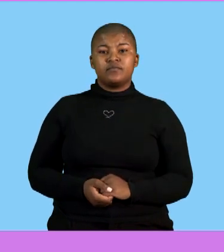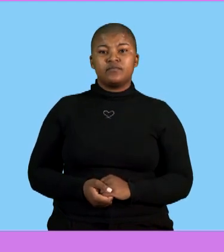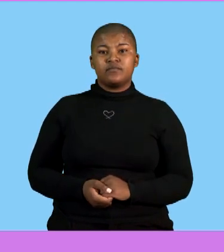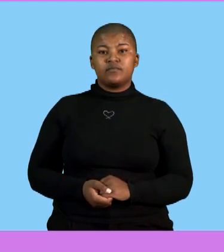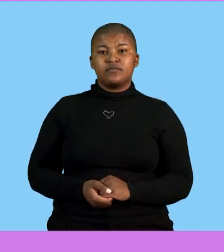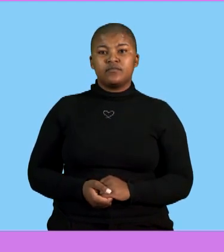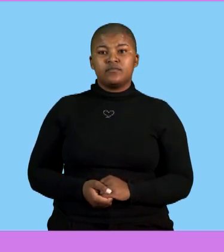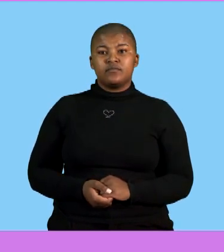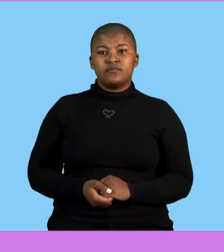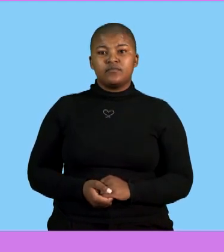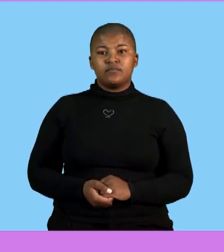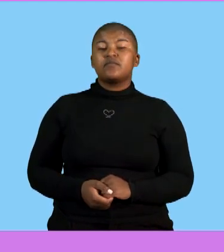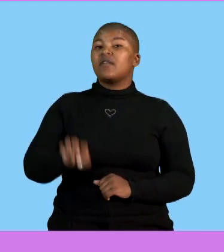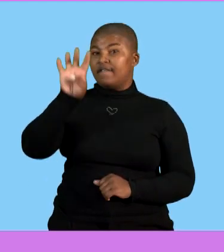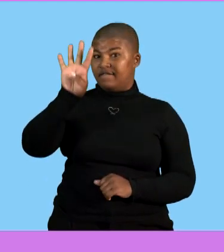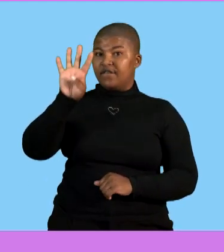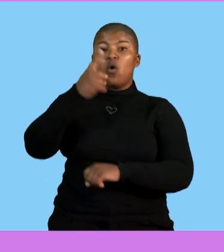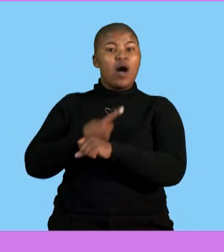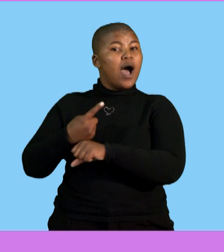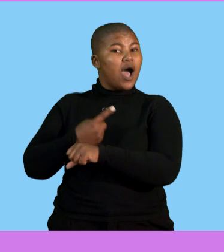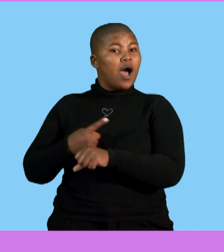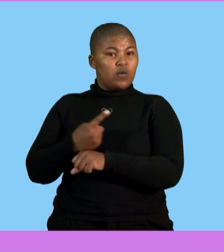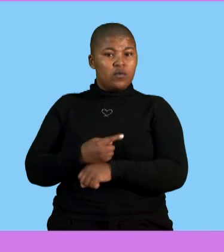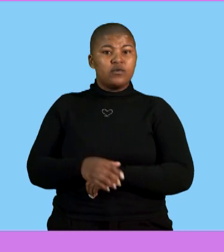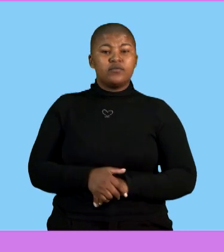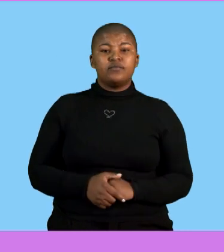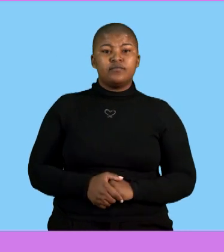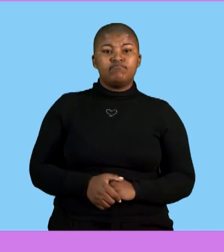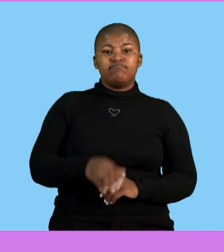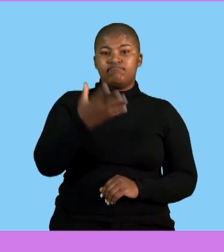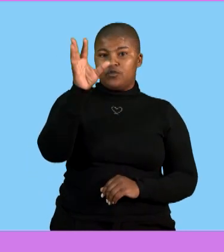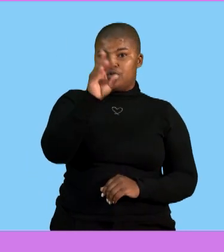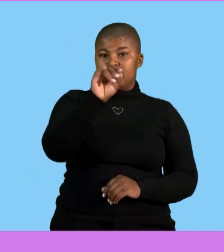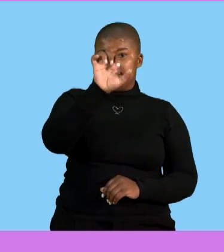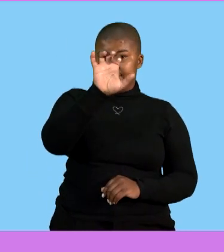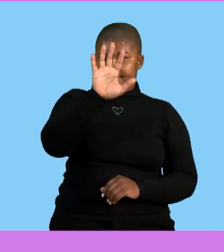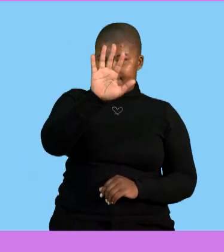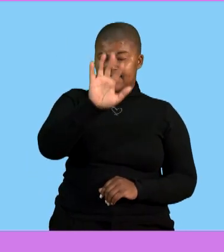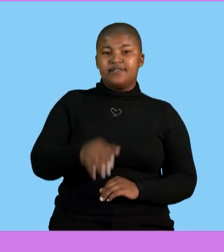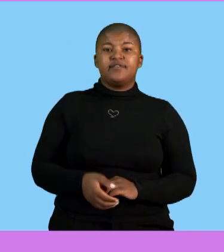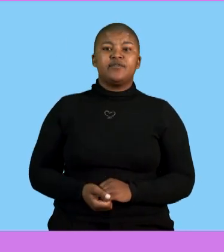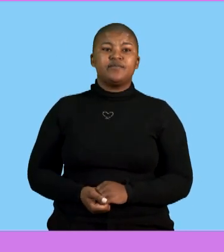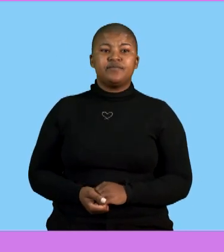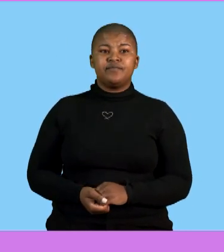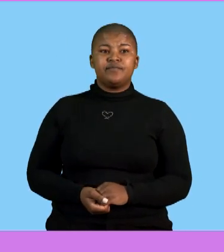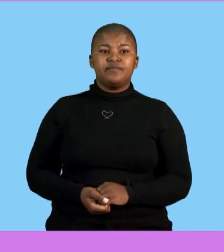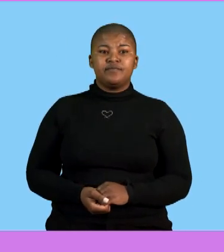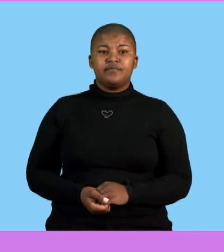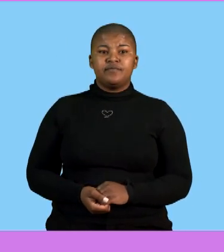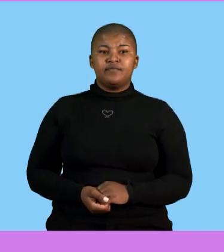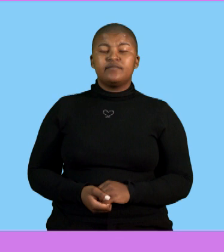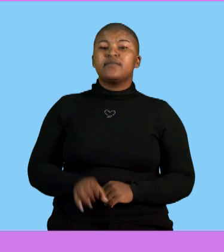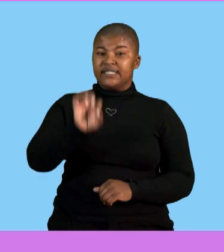4. Then we go through, we have 4 hours, then that makes it 5 on our